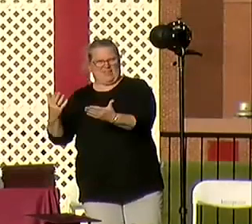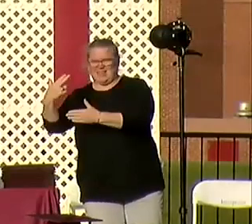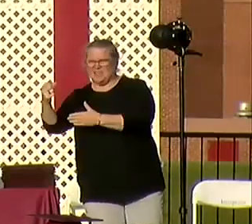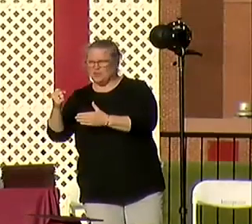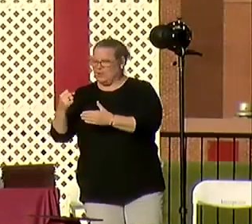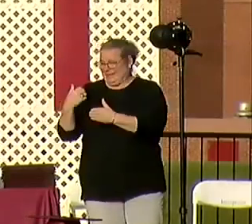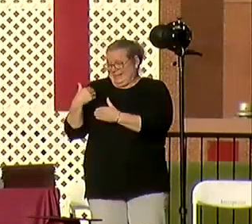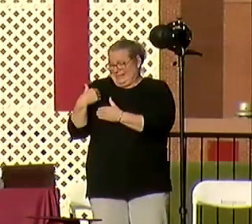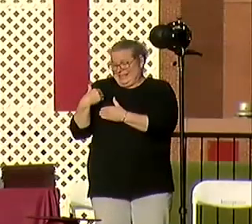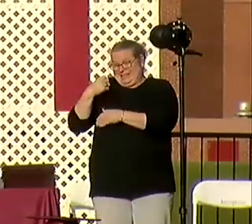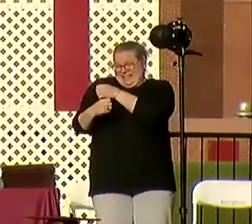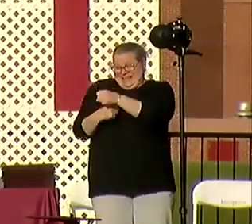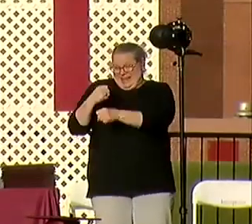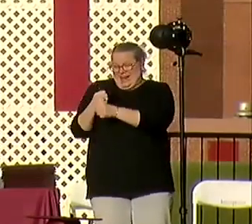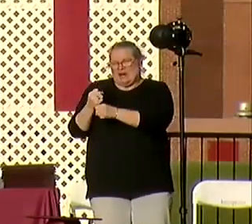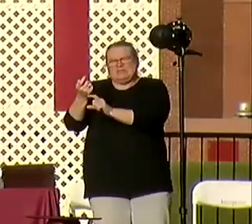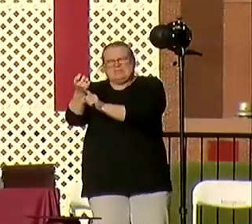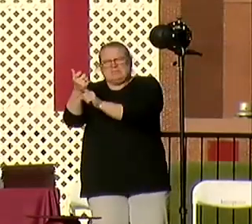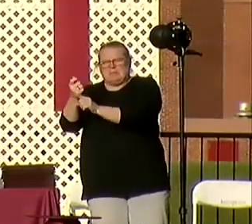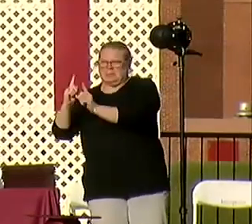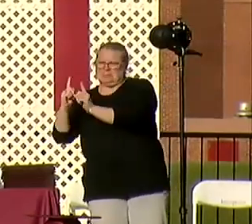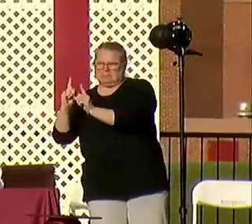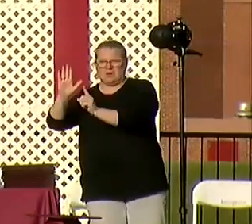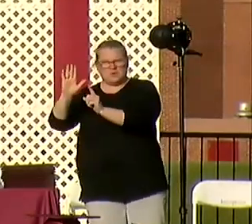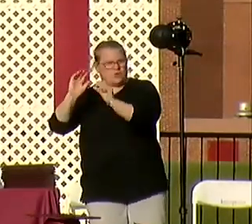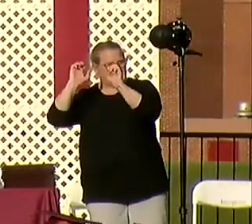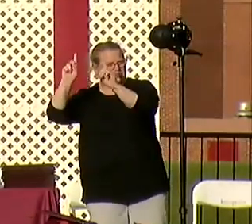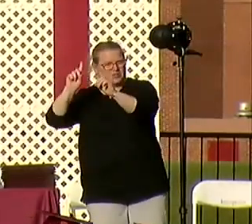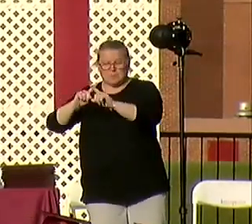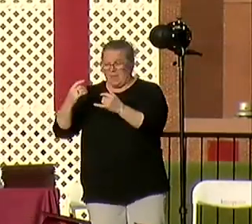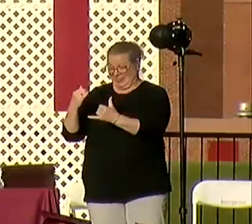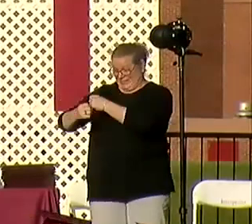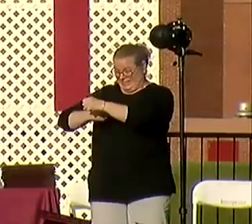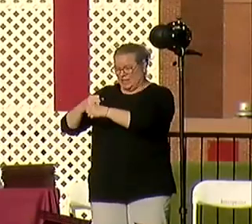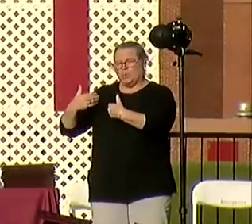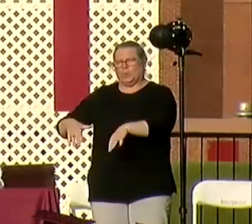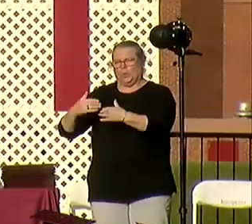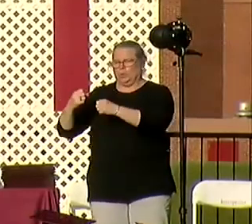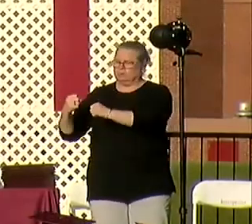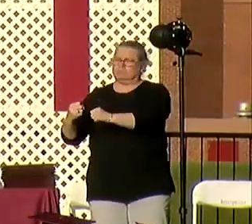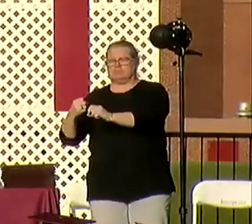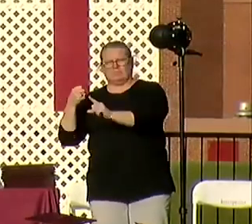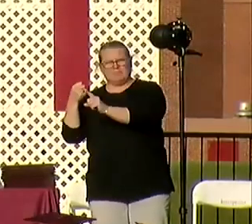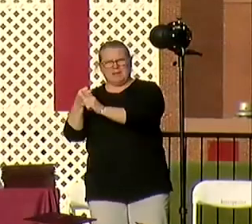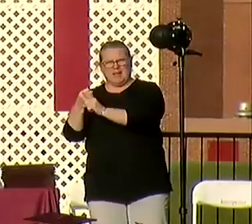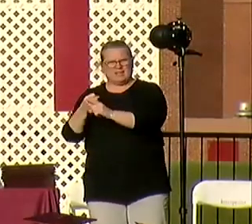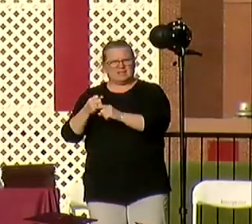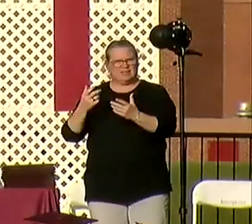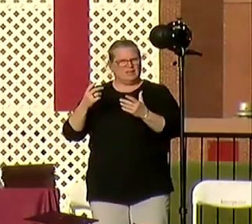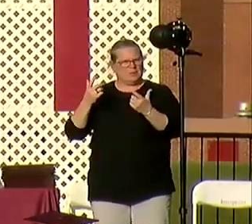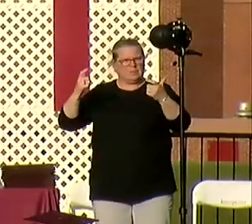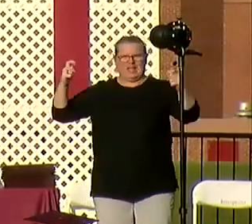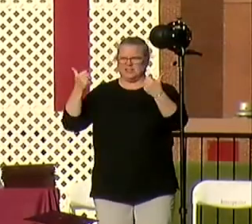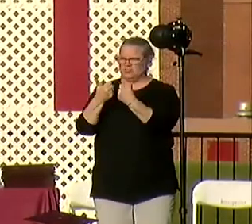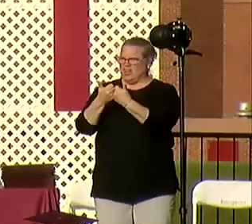your education. And yet this year has been so impactful. Education has never been challenged like this.